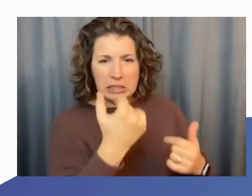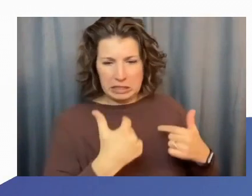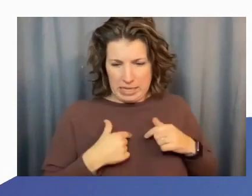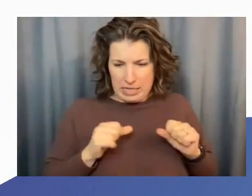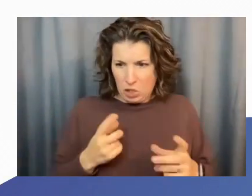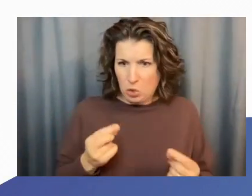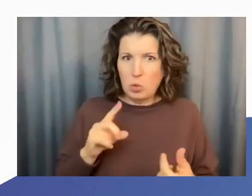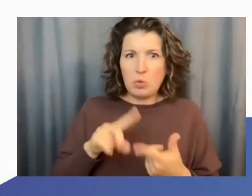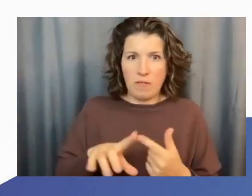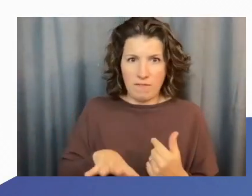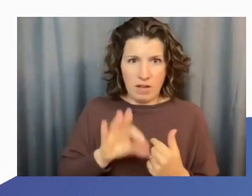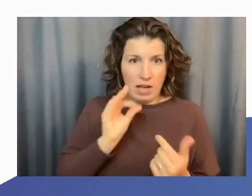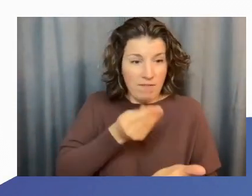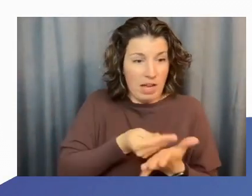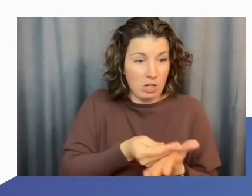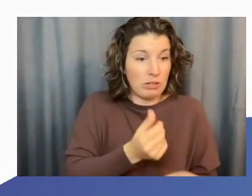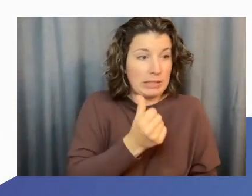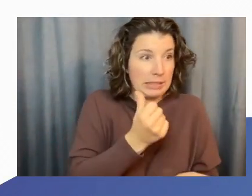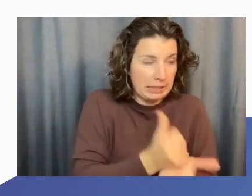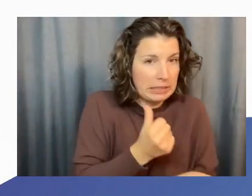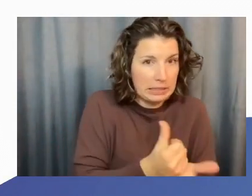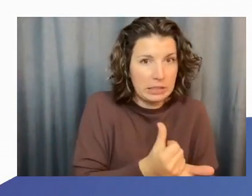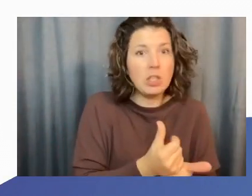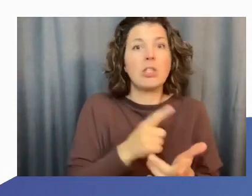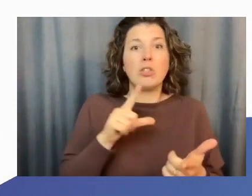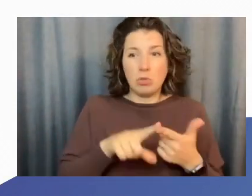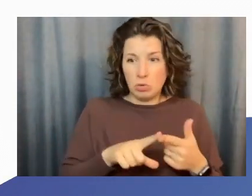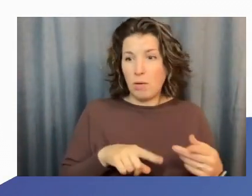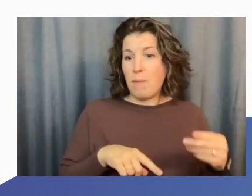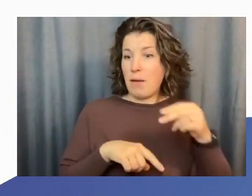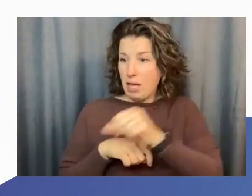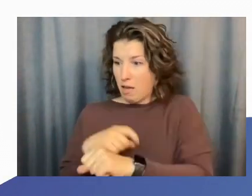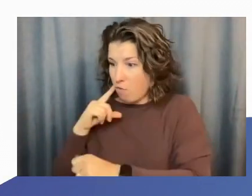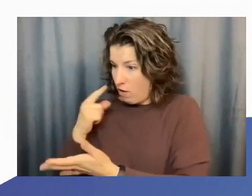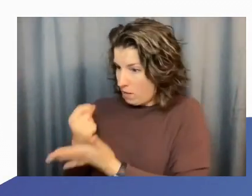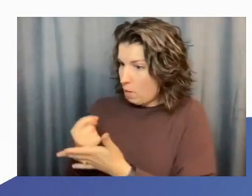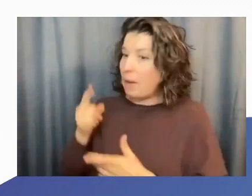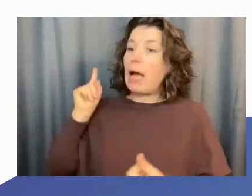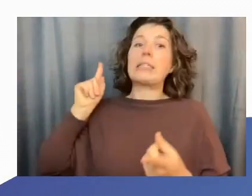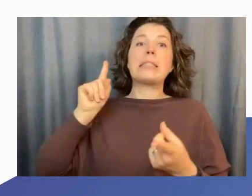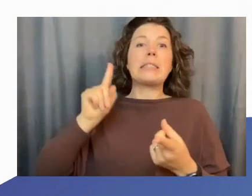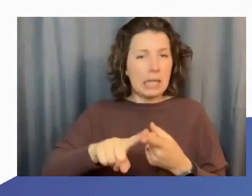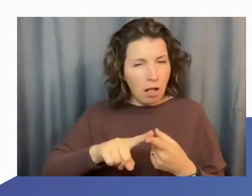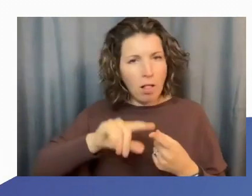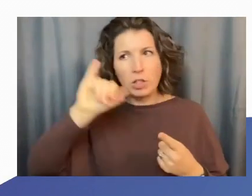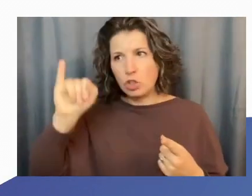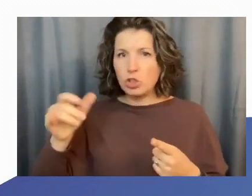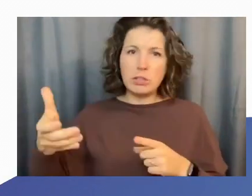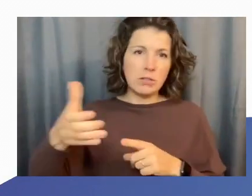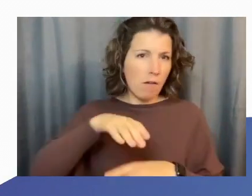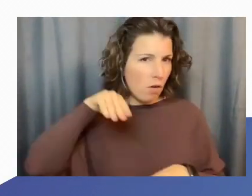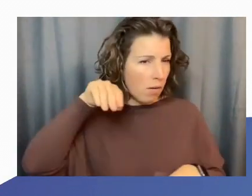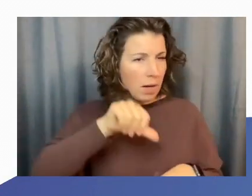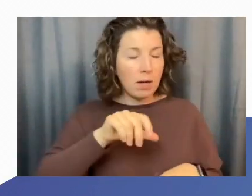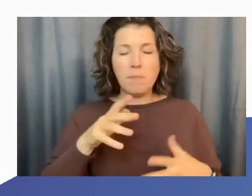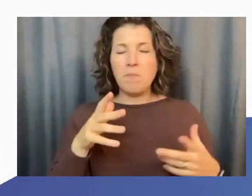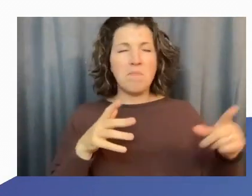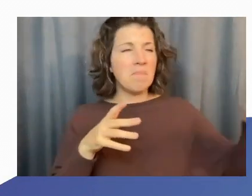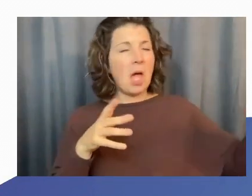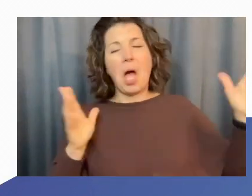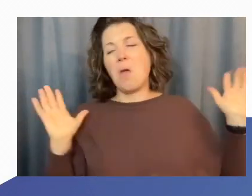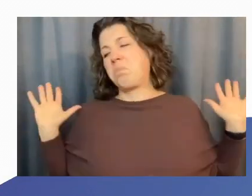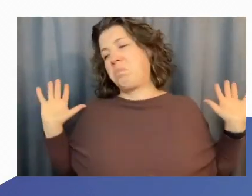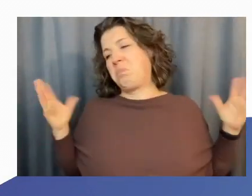find financial assistance until my coverage came through. But they preferred not to get involved. Maybe I